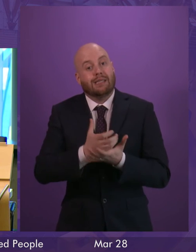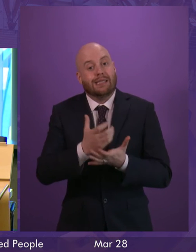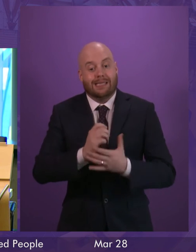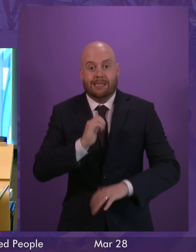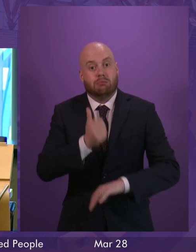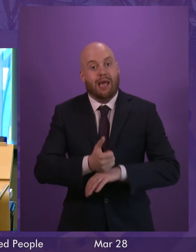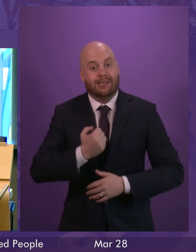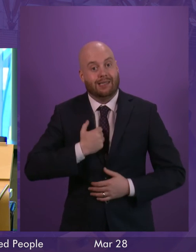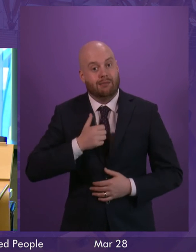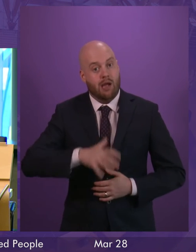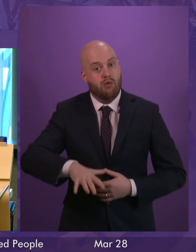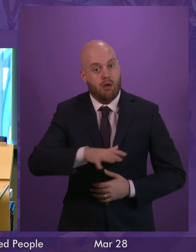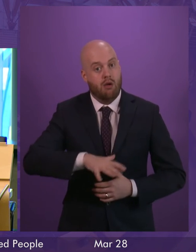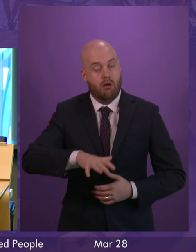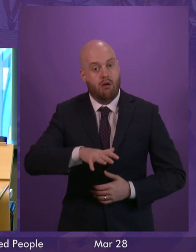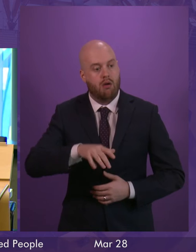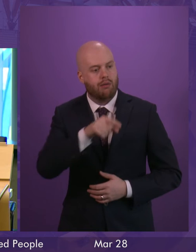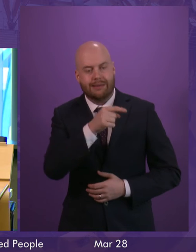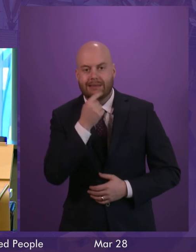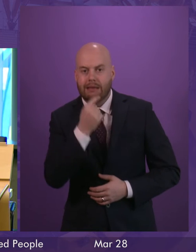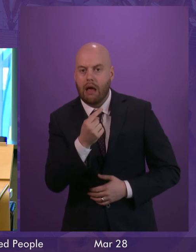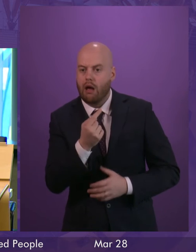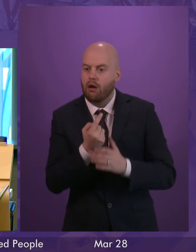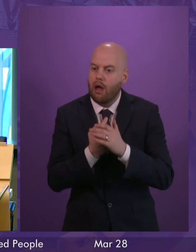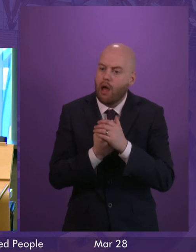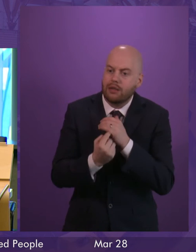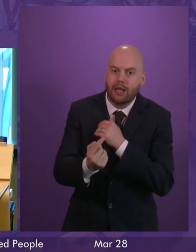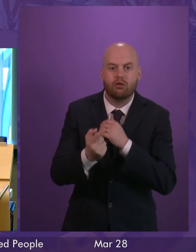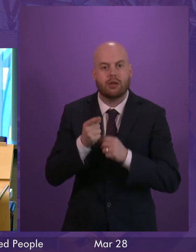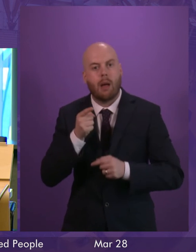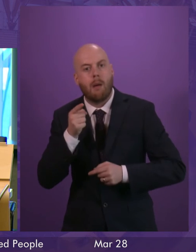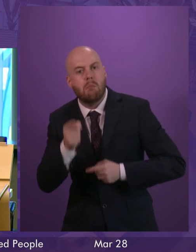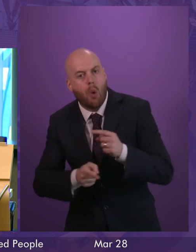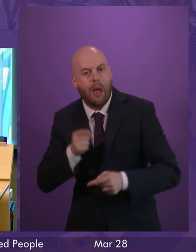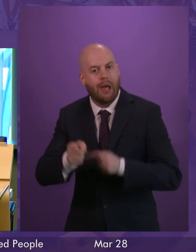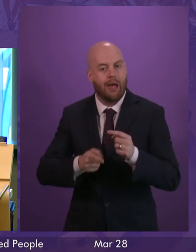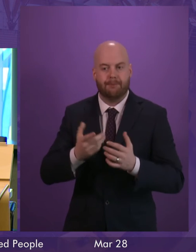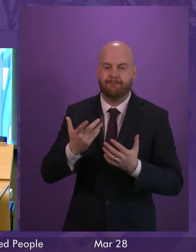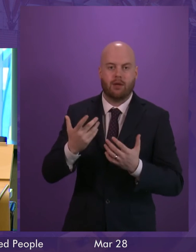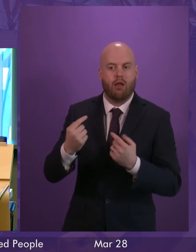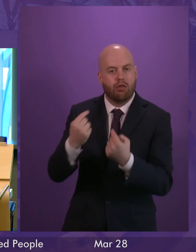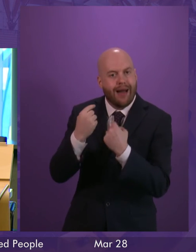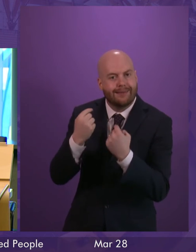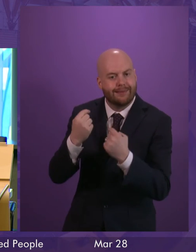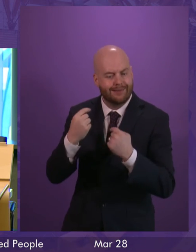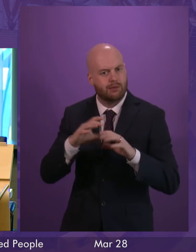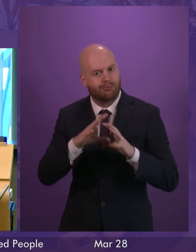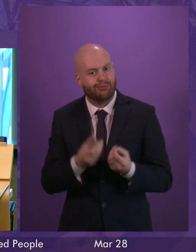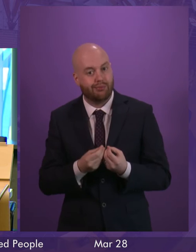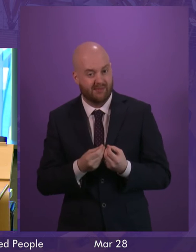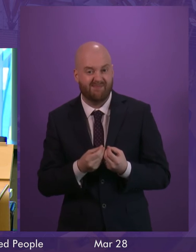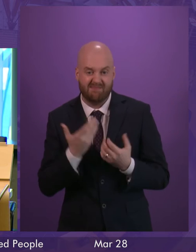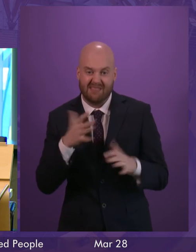They cite isolation, bullying and harassment as issues faced by disabled people and they have actively